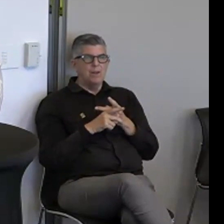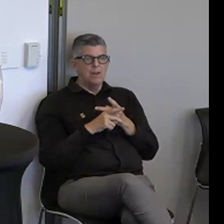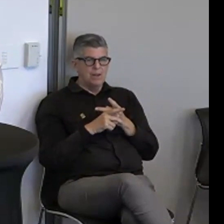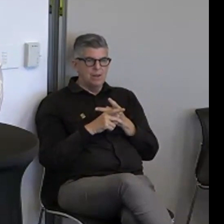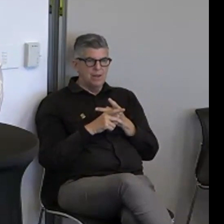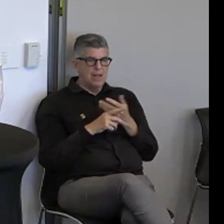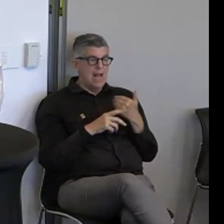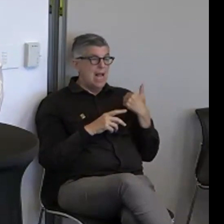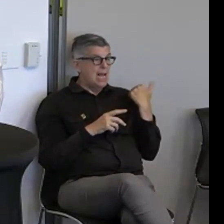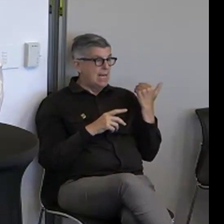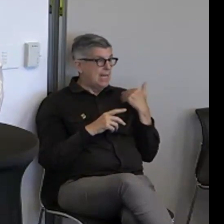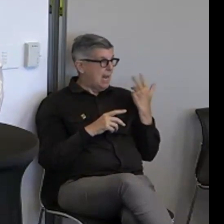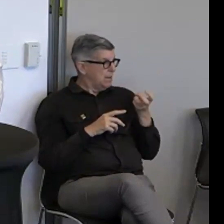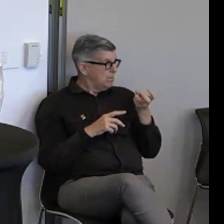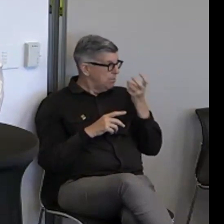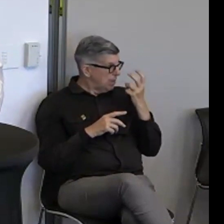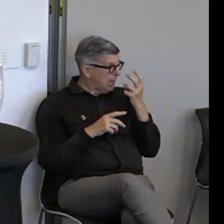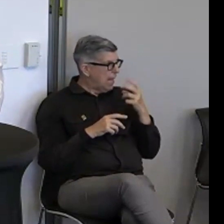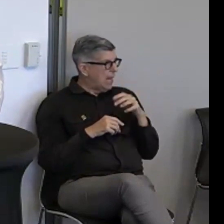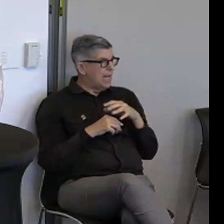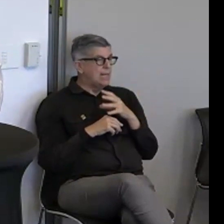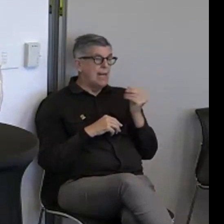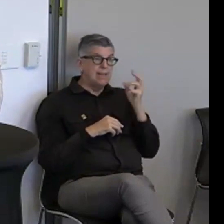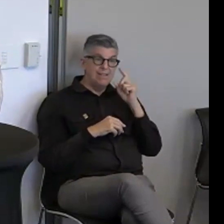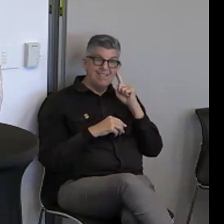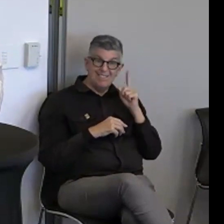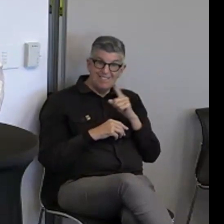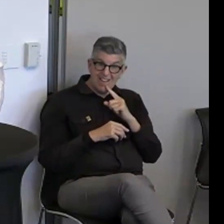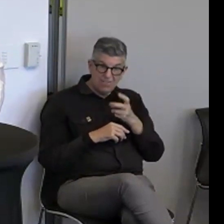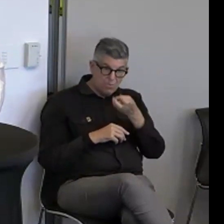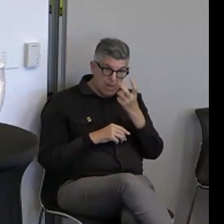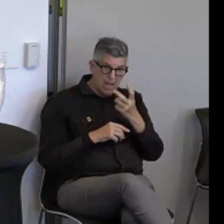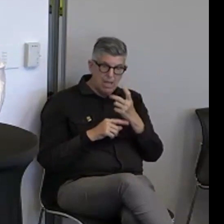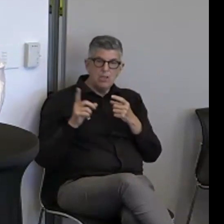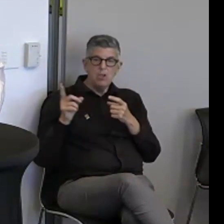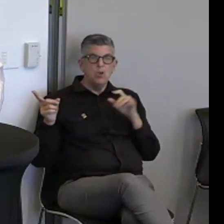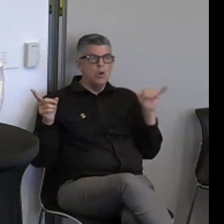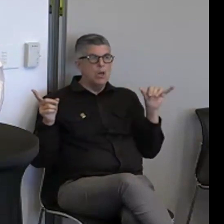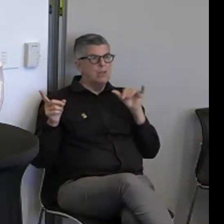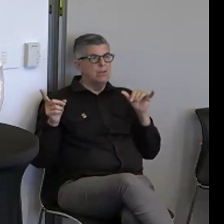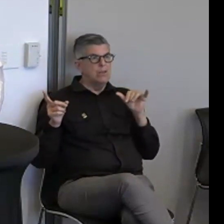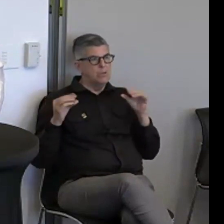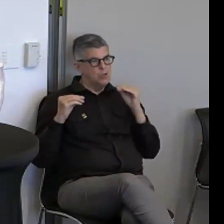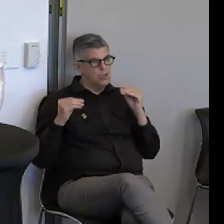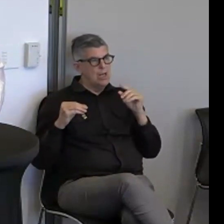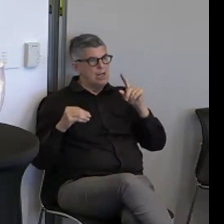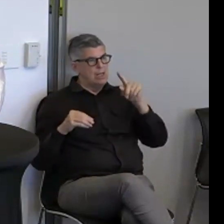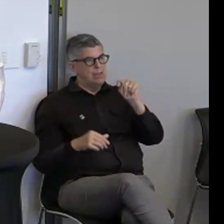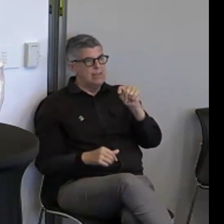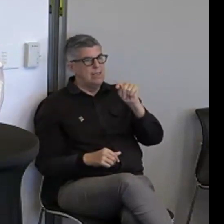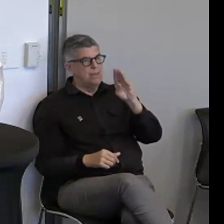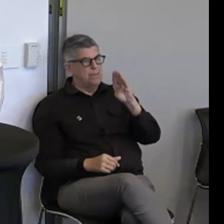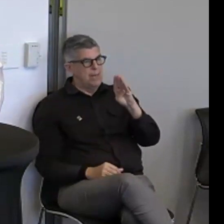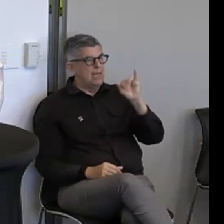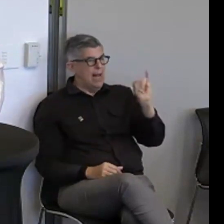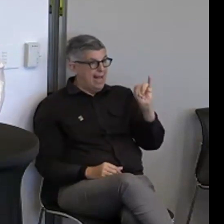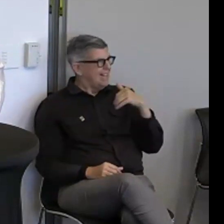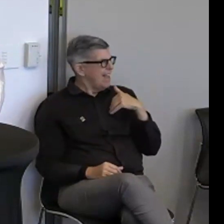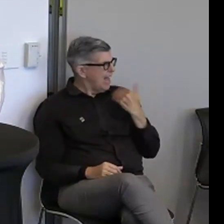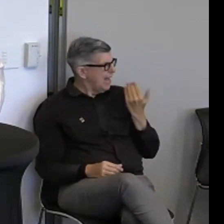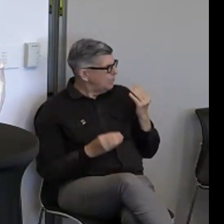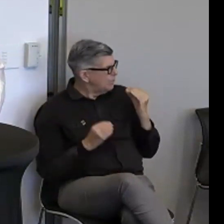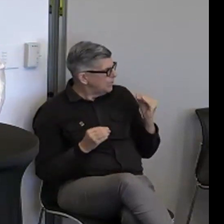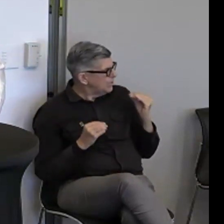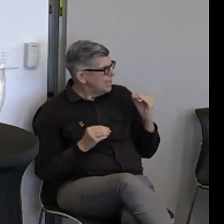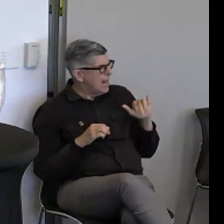young blind kids and deafblind, but also you've taught a lot of TVIs how to teach and sort of supported